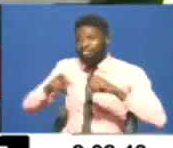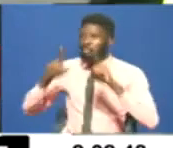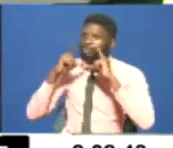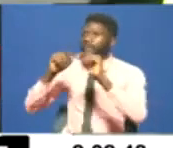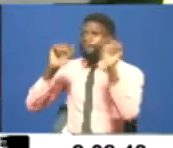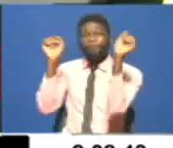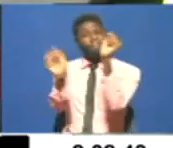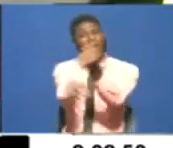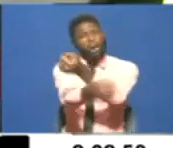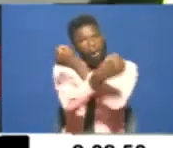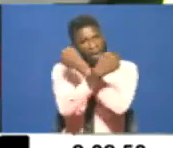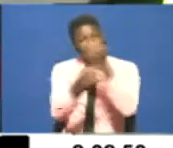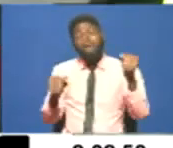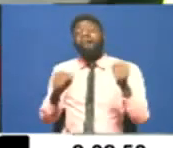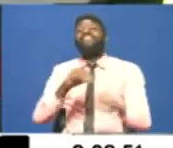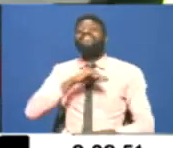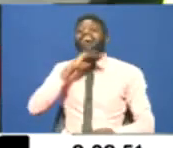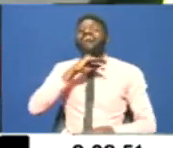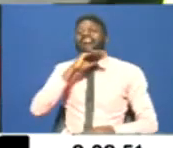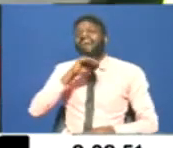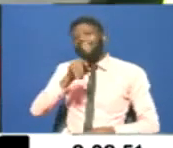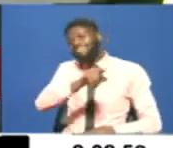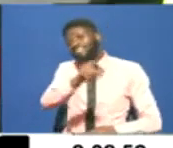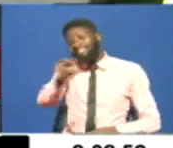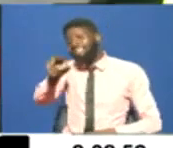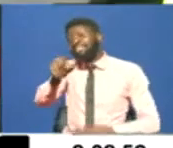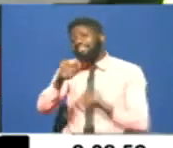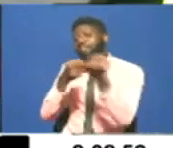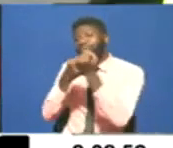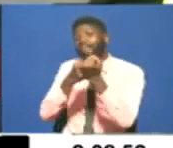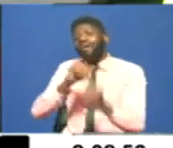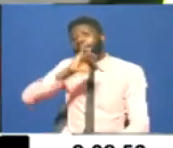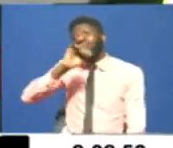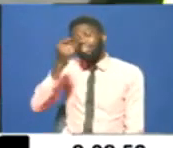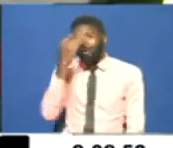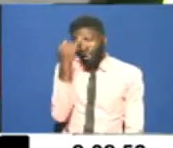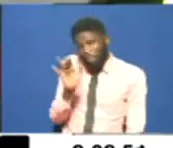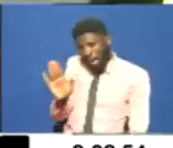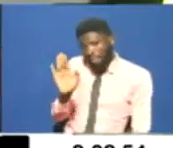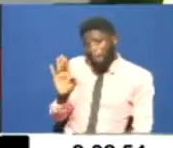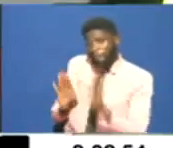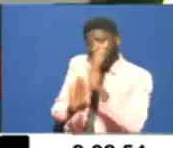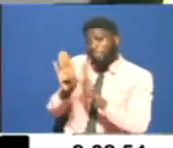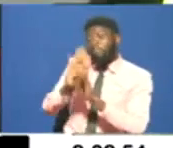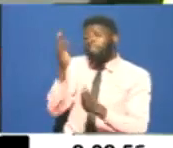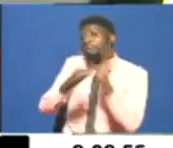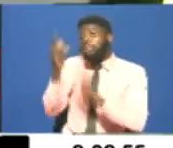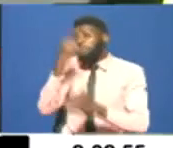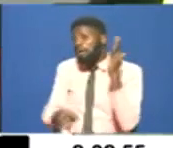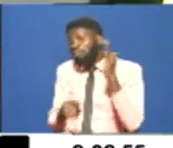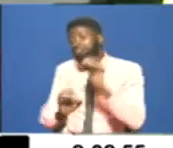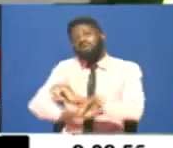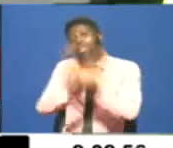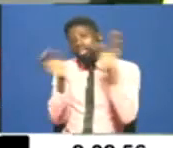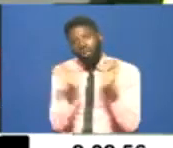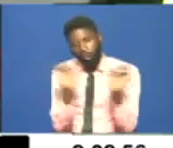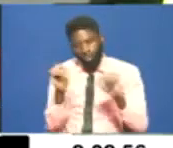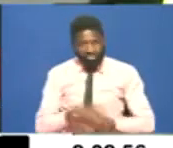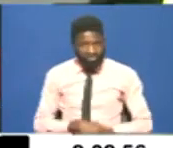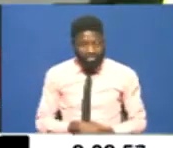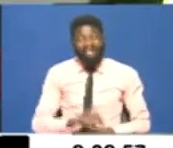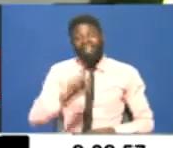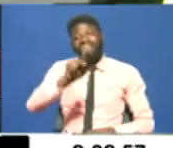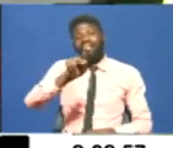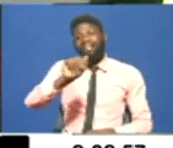Odinga in the region as his development plan is not clear. Kahiga was speaking while in the company of Deputy President William